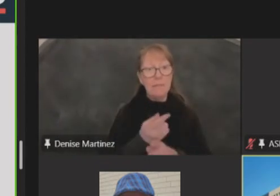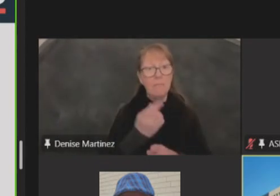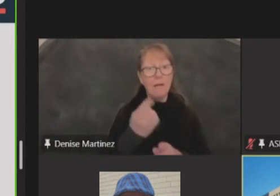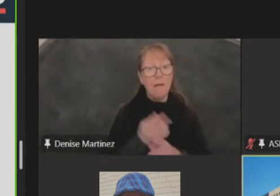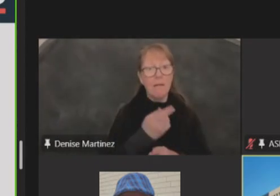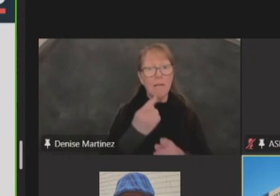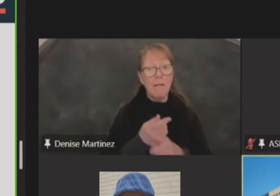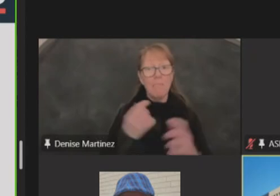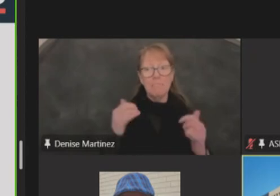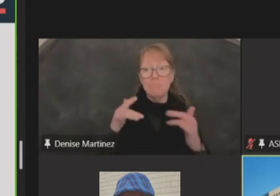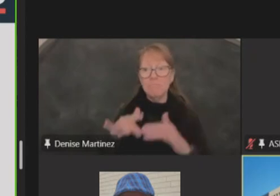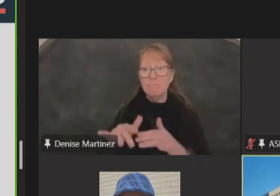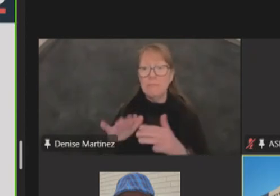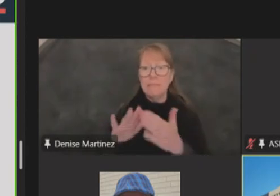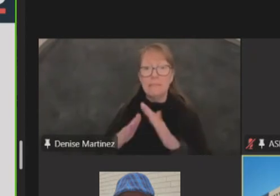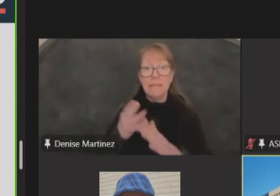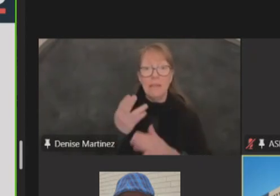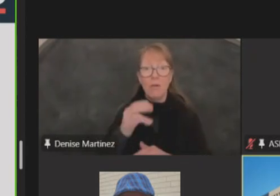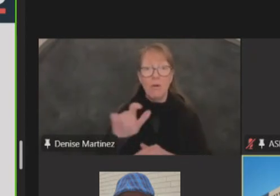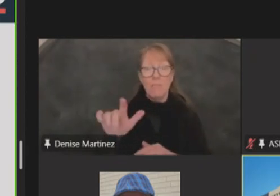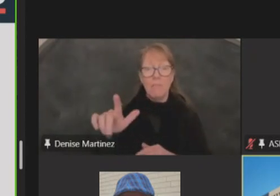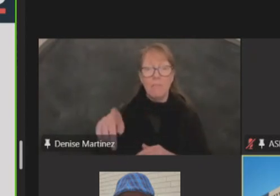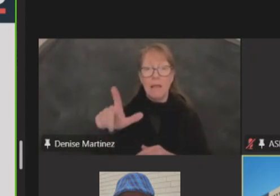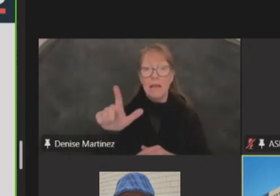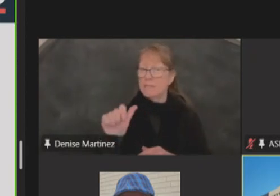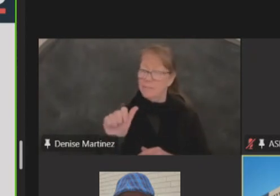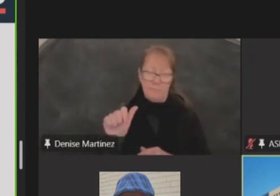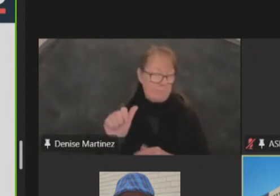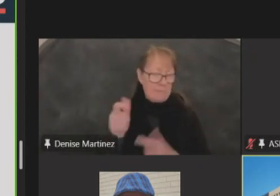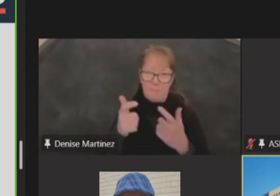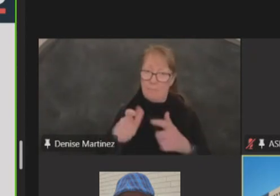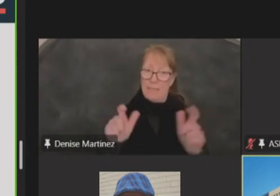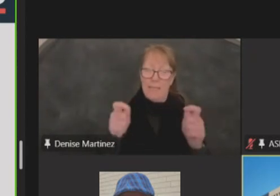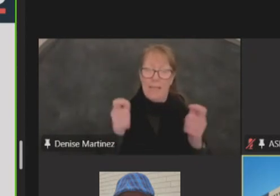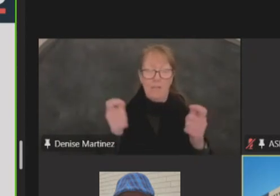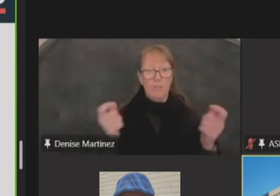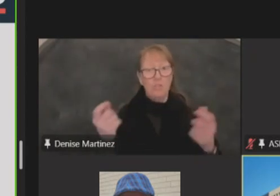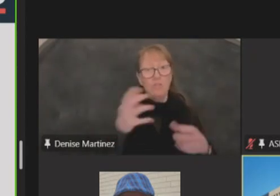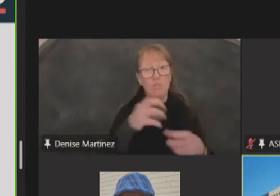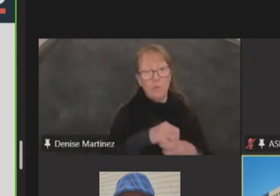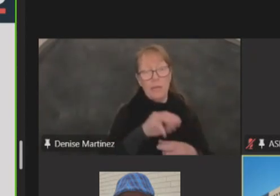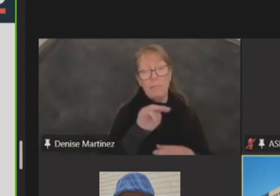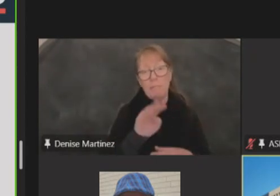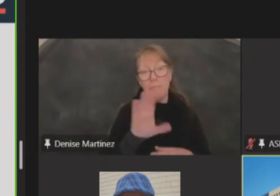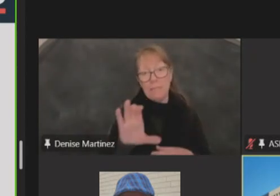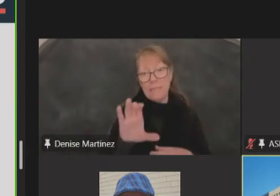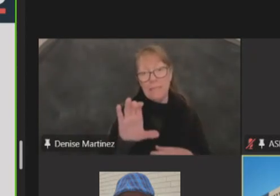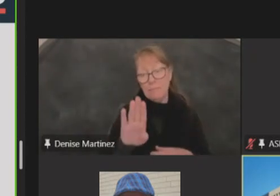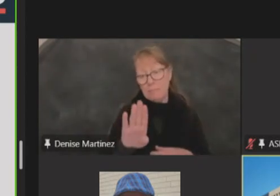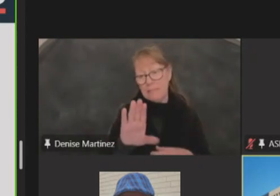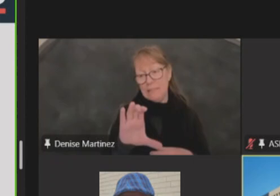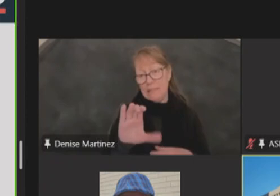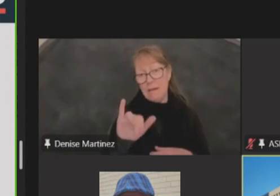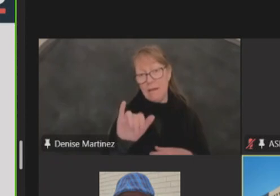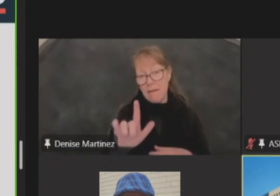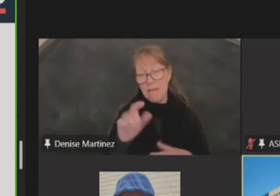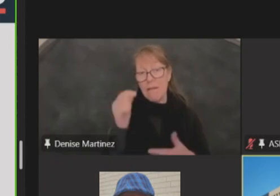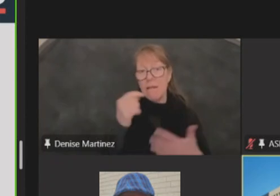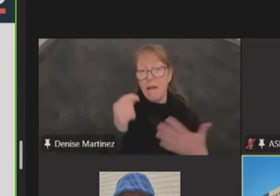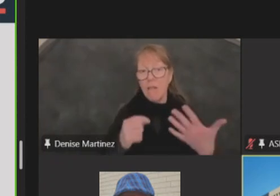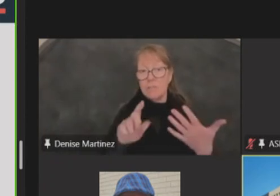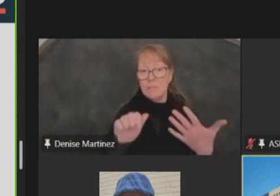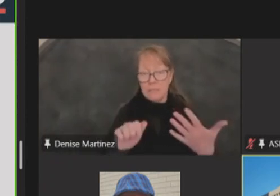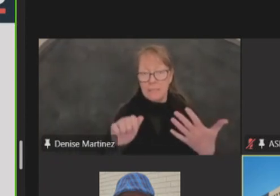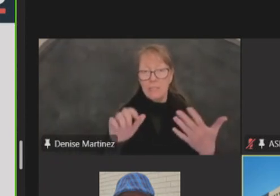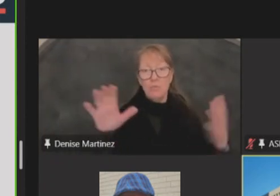Hall Plaza. Since it is a big anniversary, we're going to join BCIL and other disability organizations to commemorate the